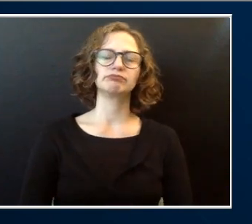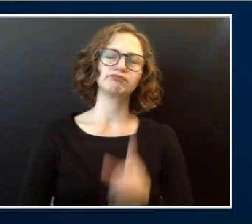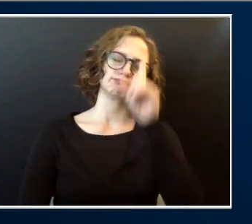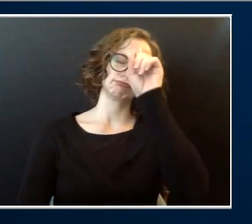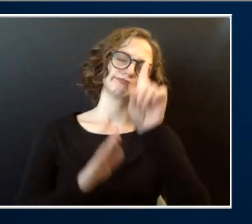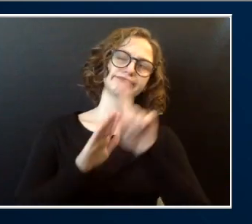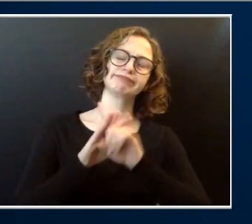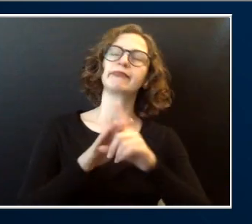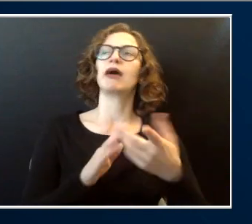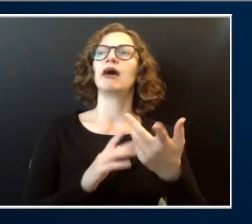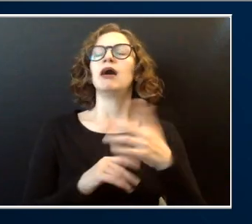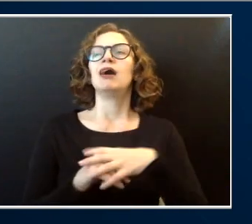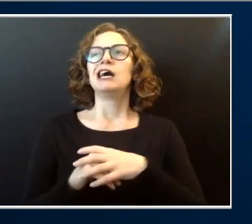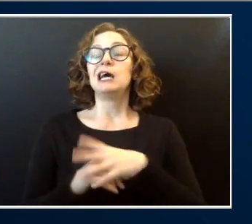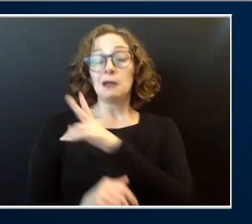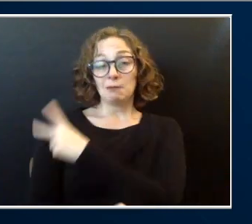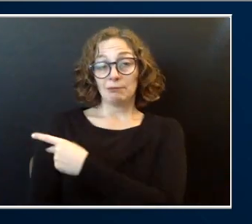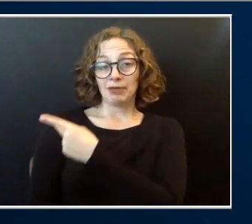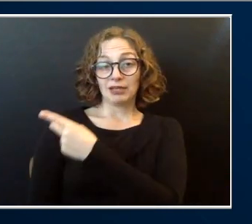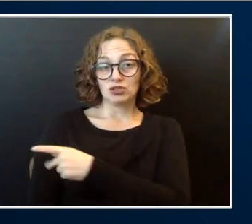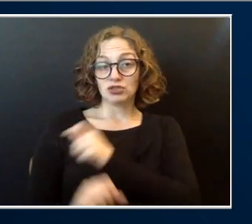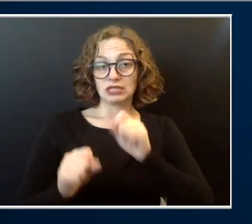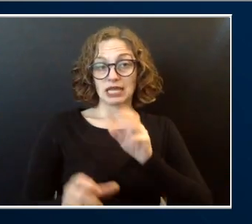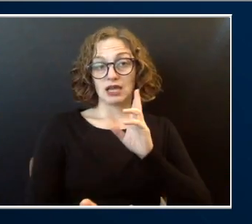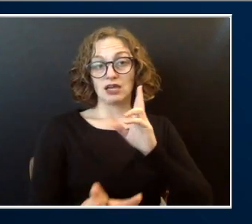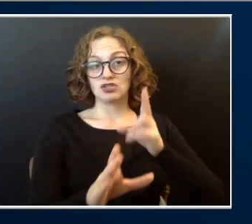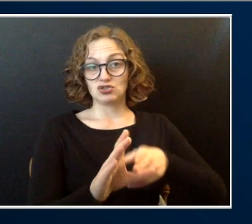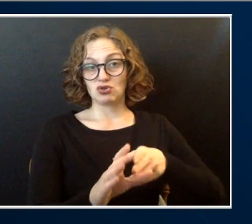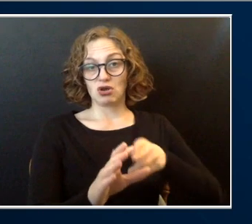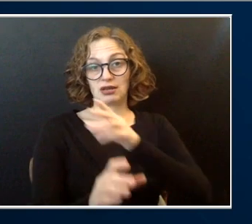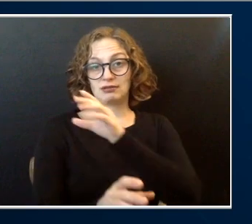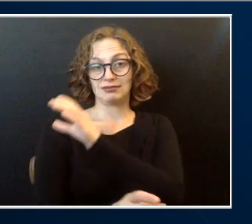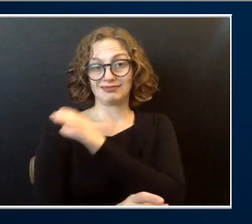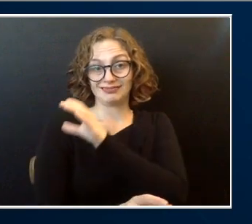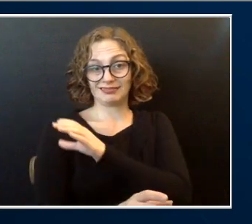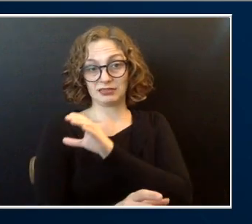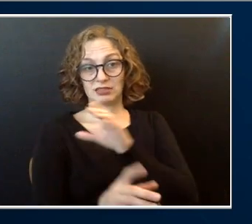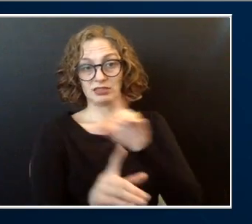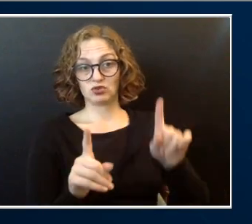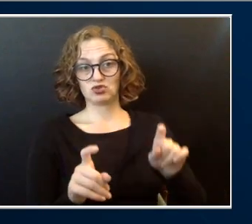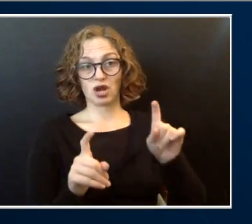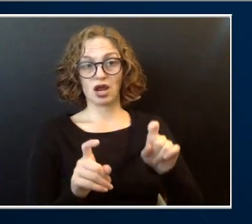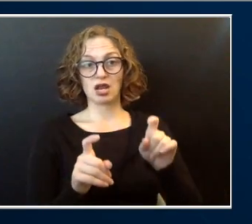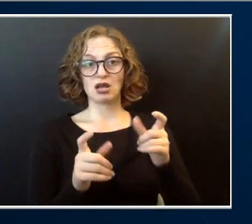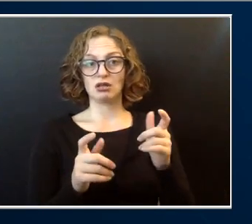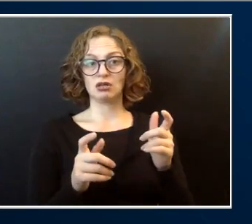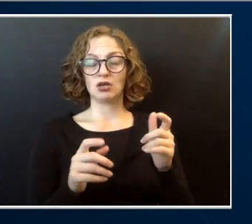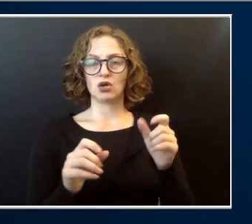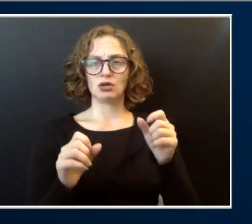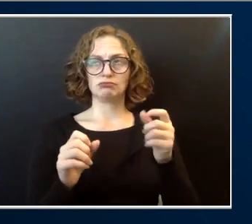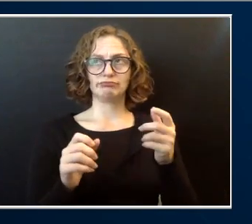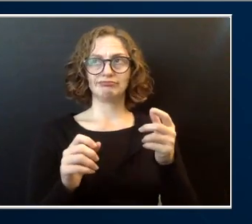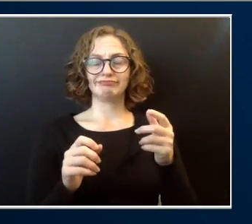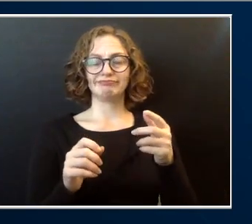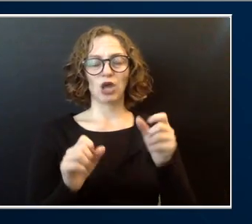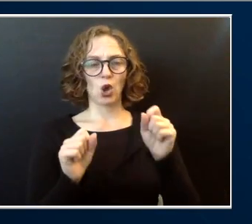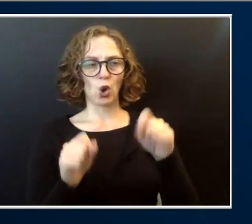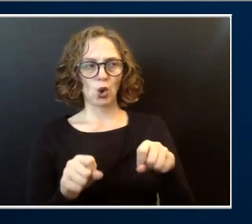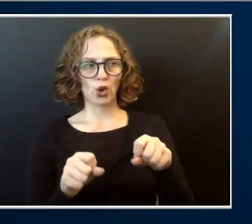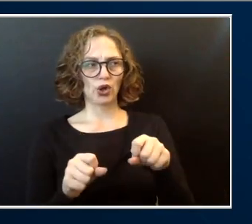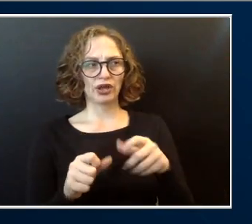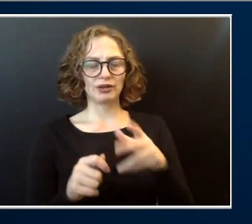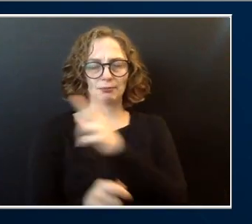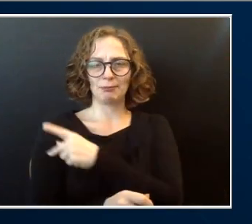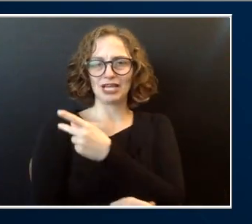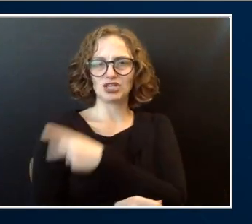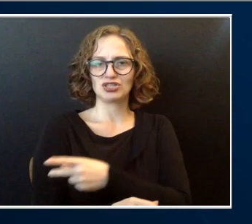cancer center, they can go into clinical trials. Could you have gotten this clinical trial at another, just a regular cancer care place where they're not really comprehensive, or is this something that's just through comprehensive